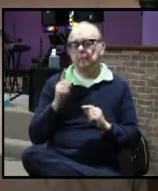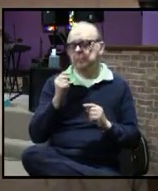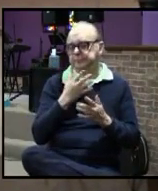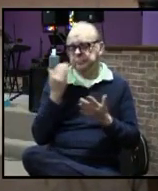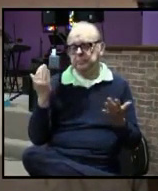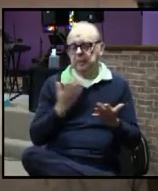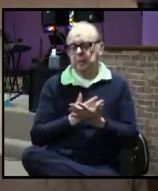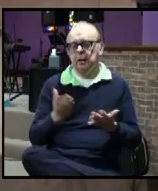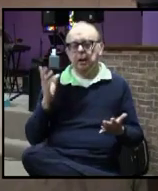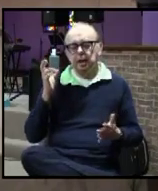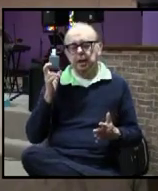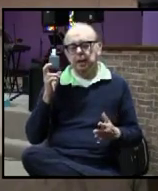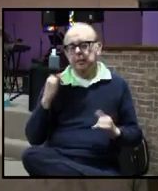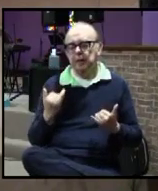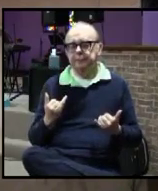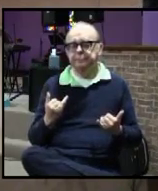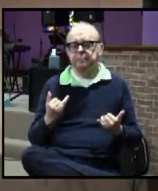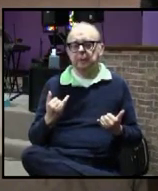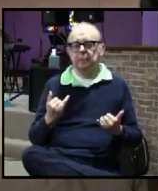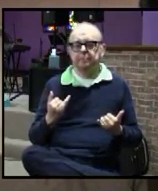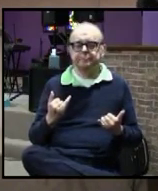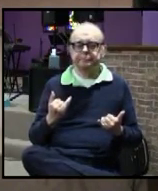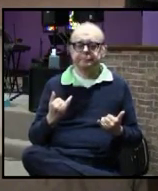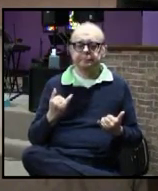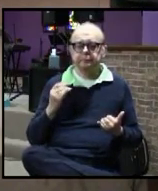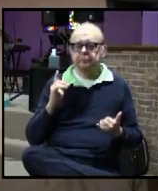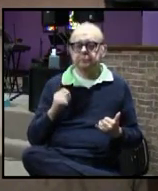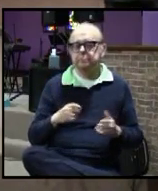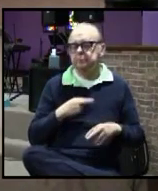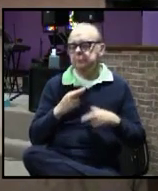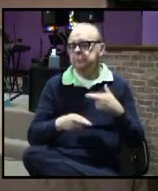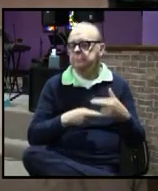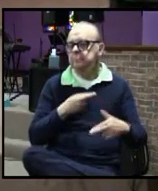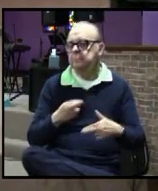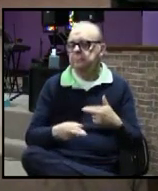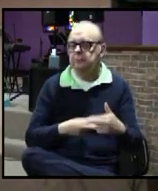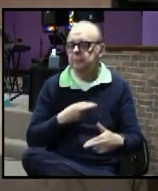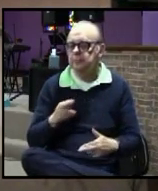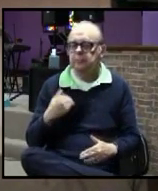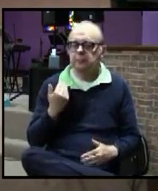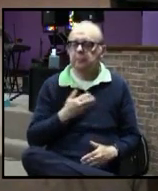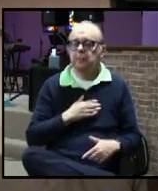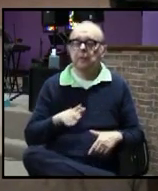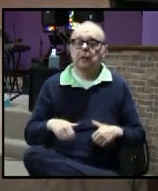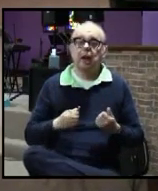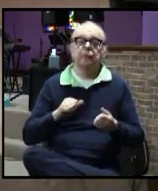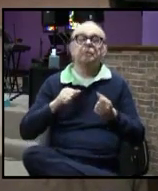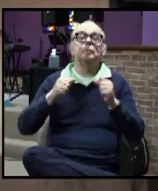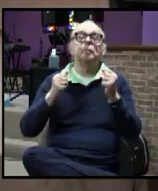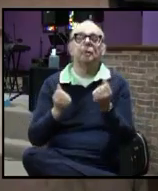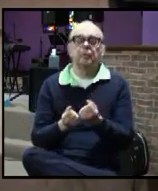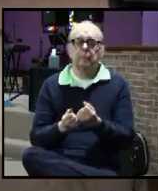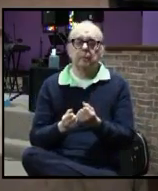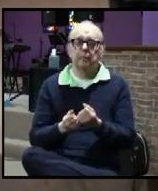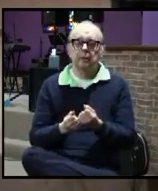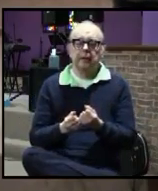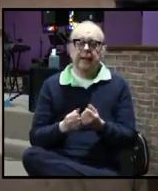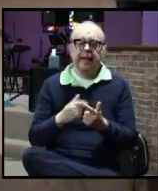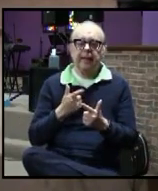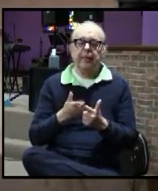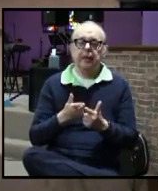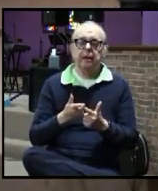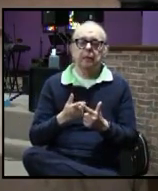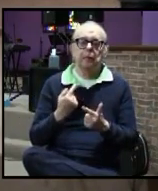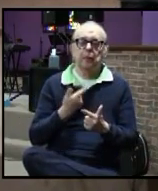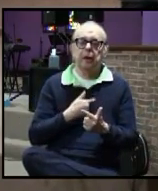And one of the greatest things that we need to hear today, one of the biggest things that we need to understand in revival is our lives are broken and they need to be